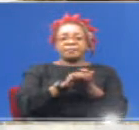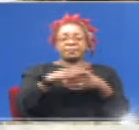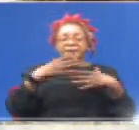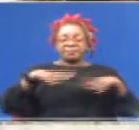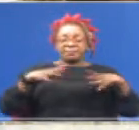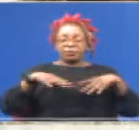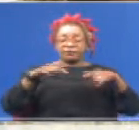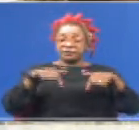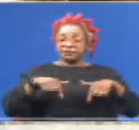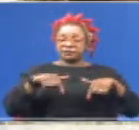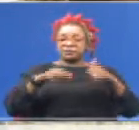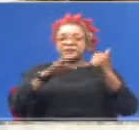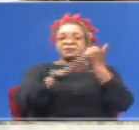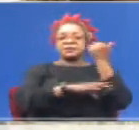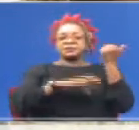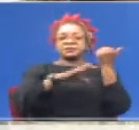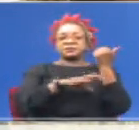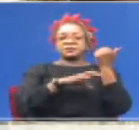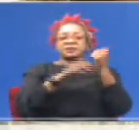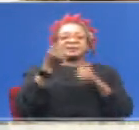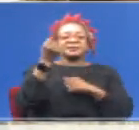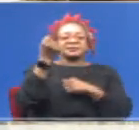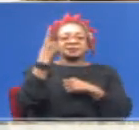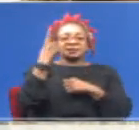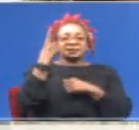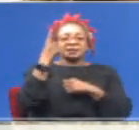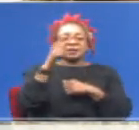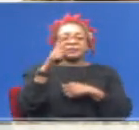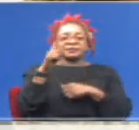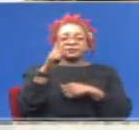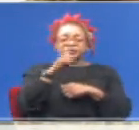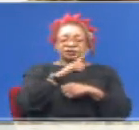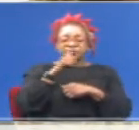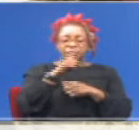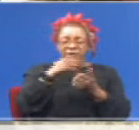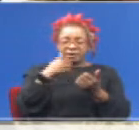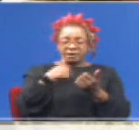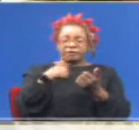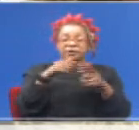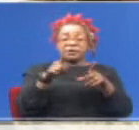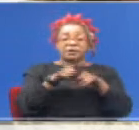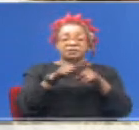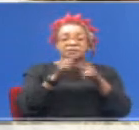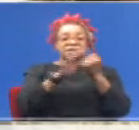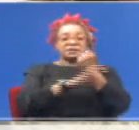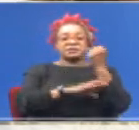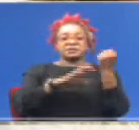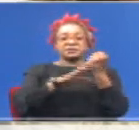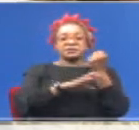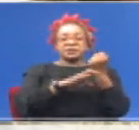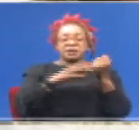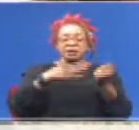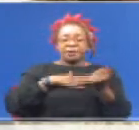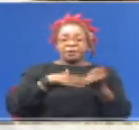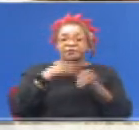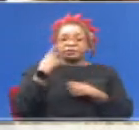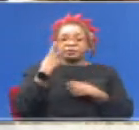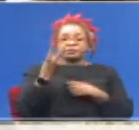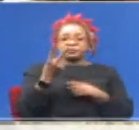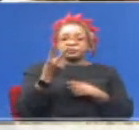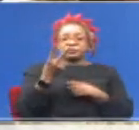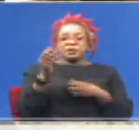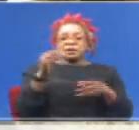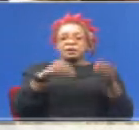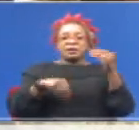country understand the danger we face as a country. In our view,